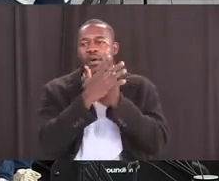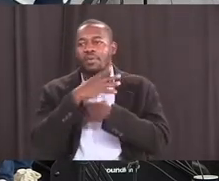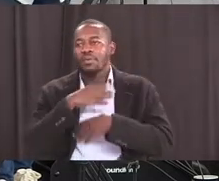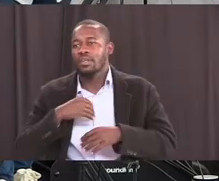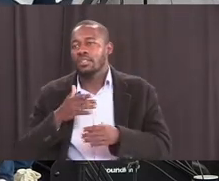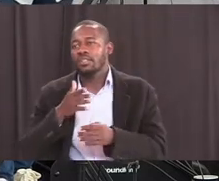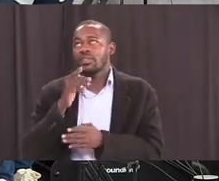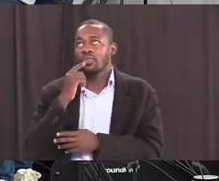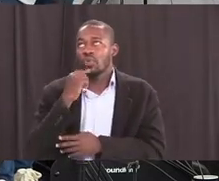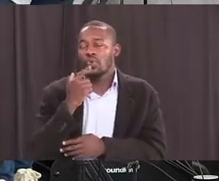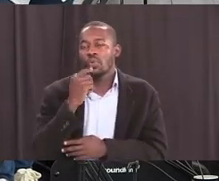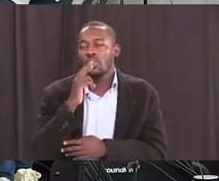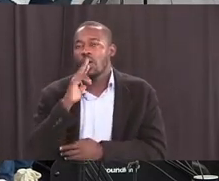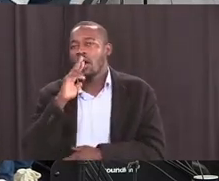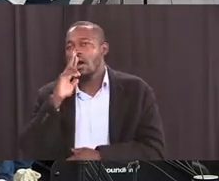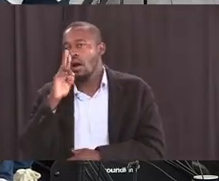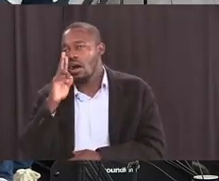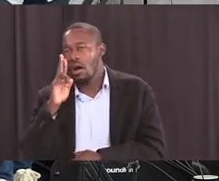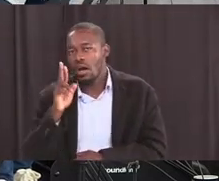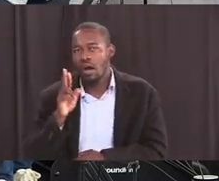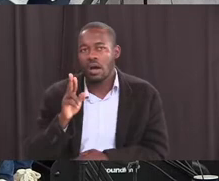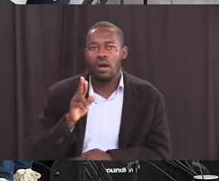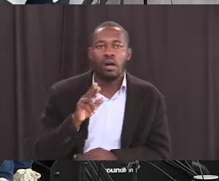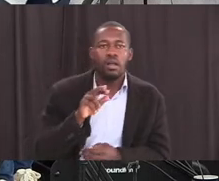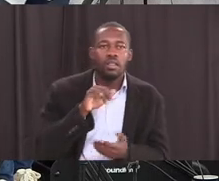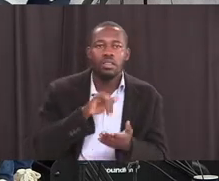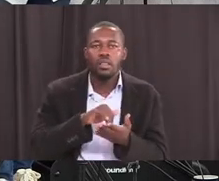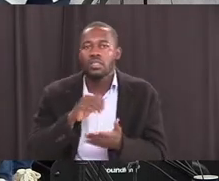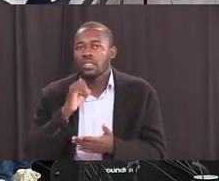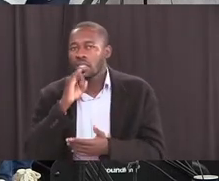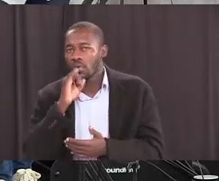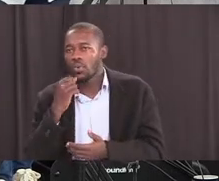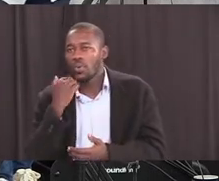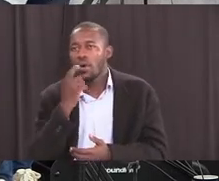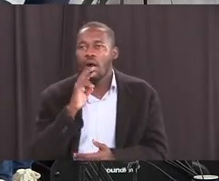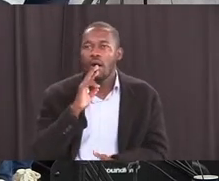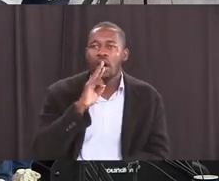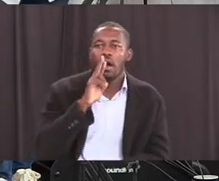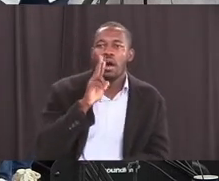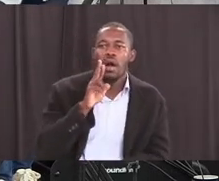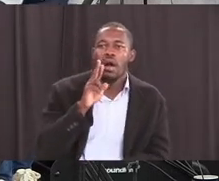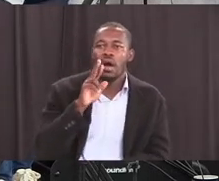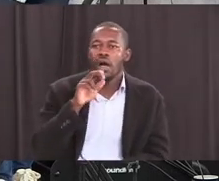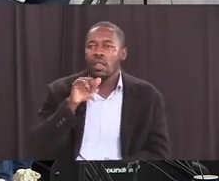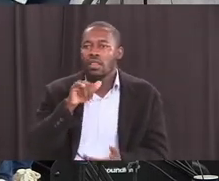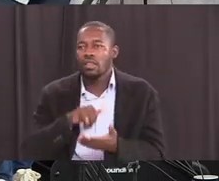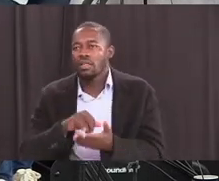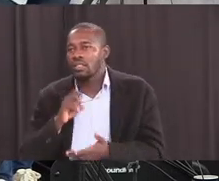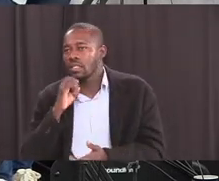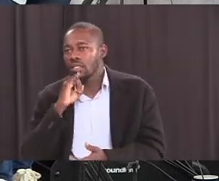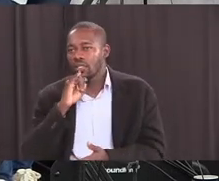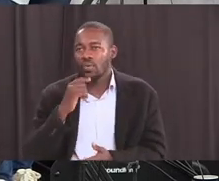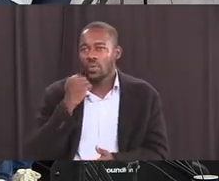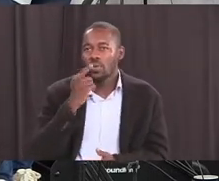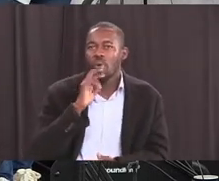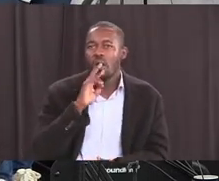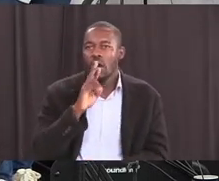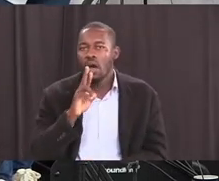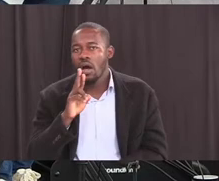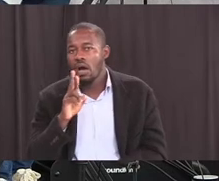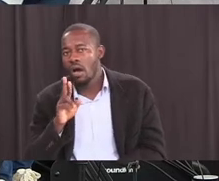God, that is who you are. That is who you are. That is who